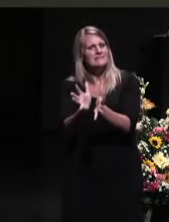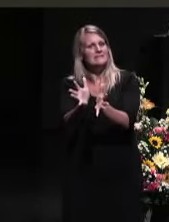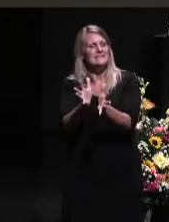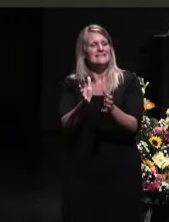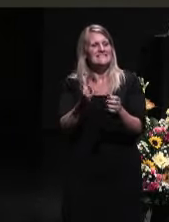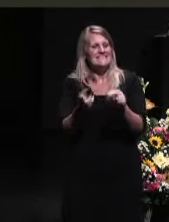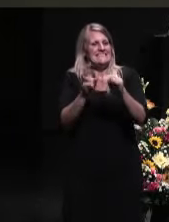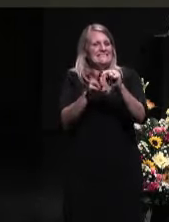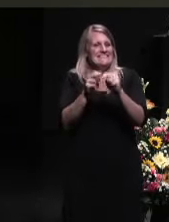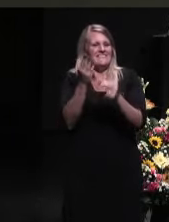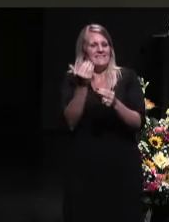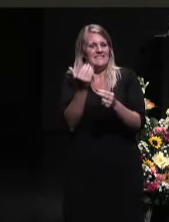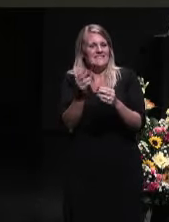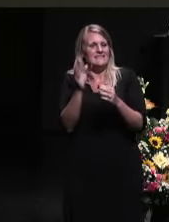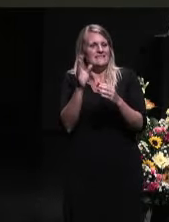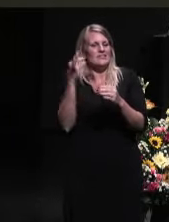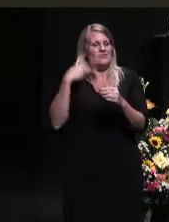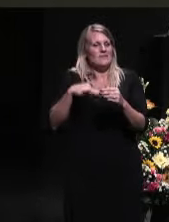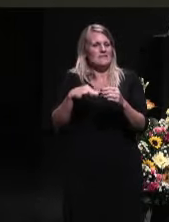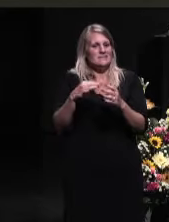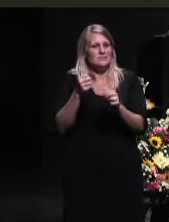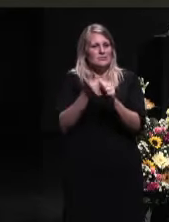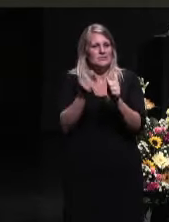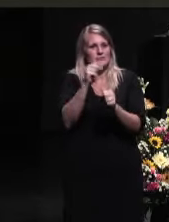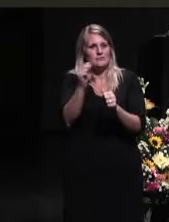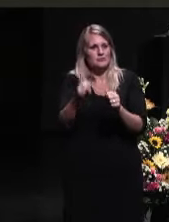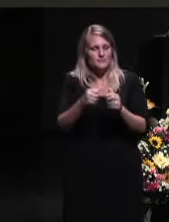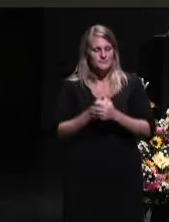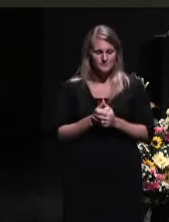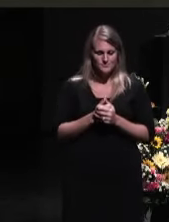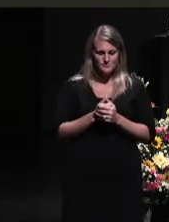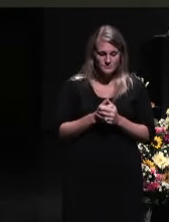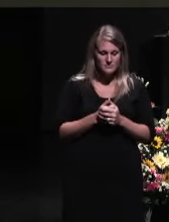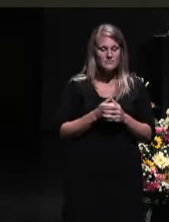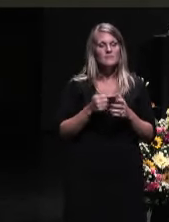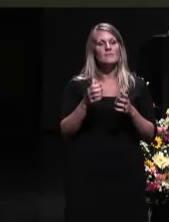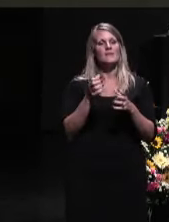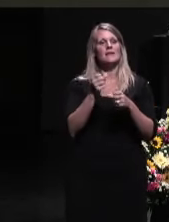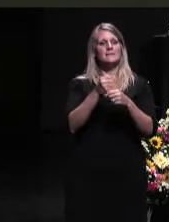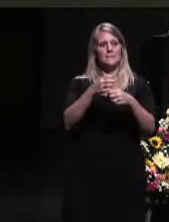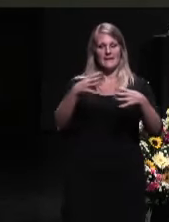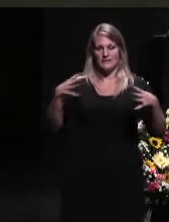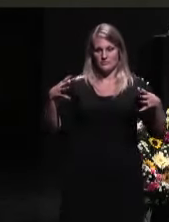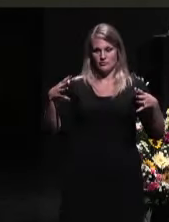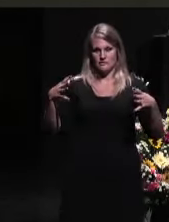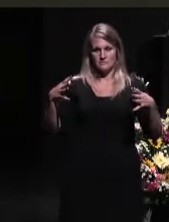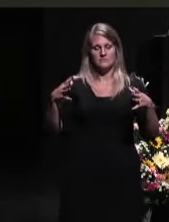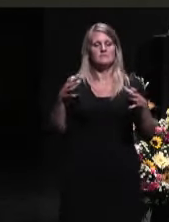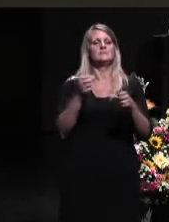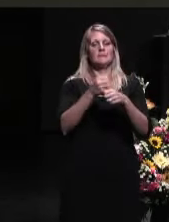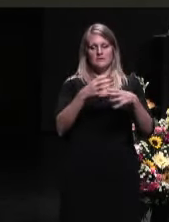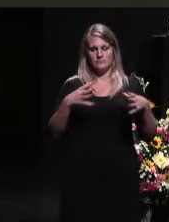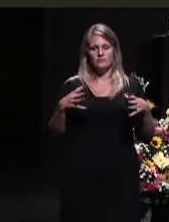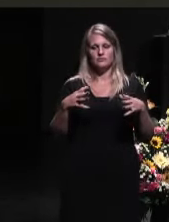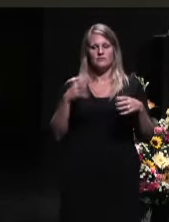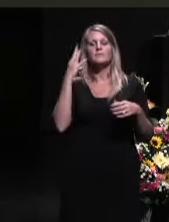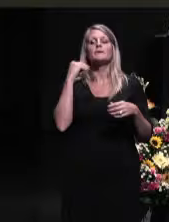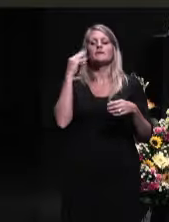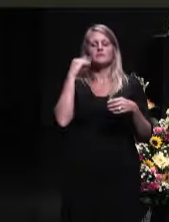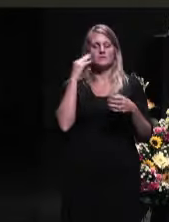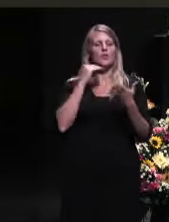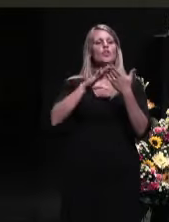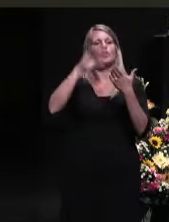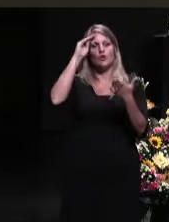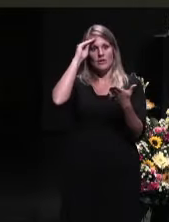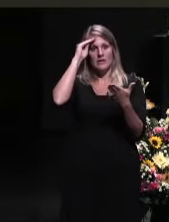And enhancing the experiential learning, which we're doing much more of, and we need to build that in because that really shows the relevance of the skills